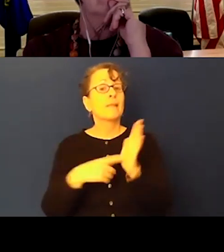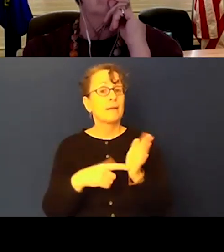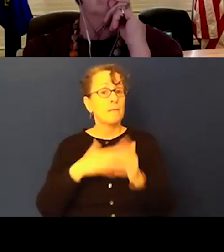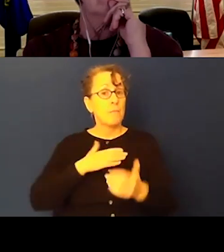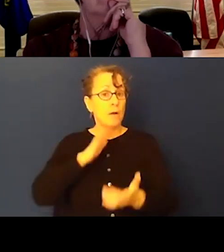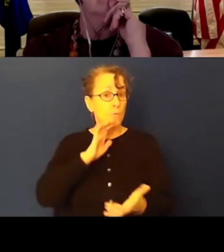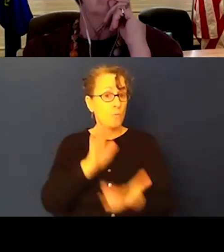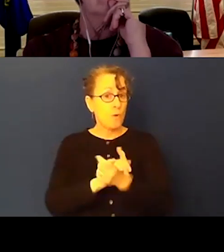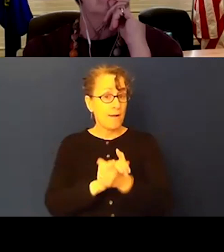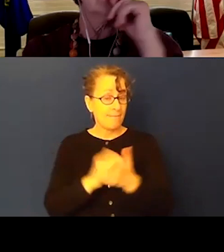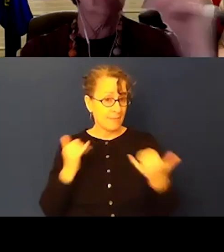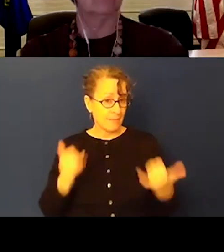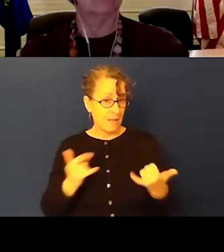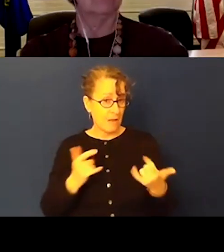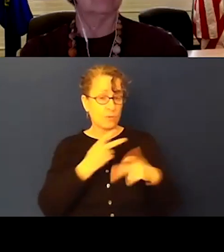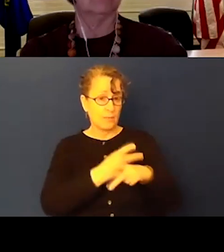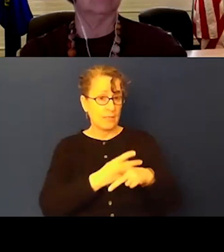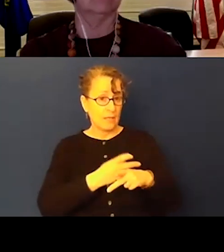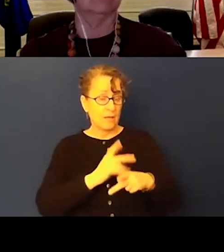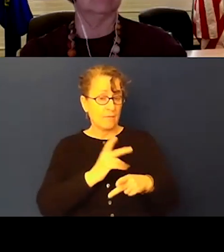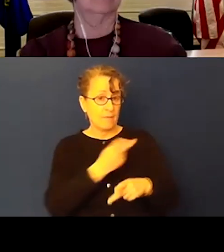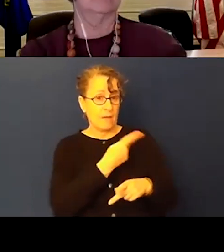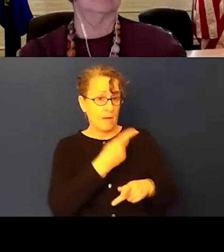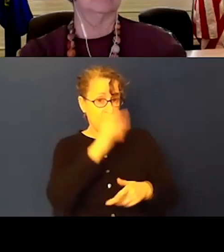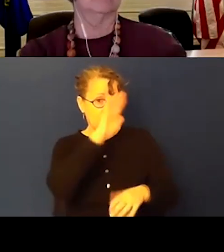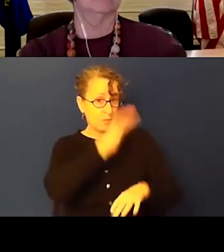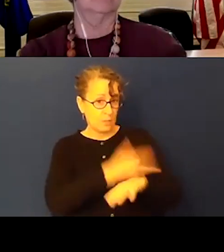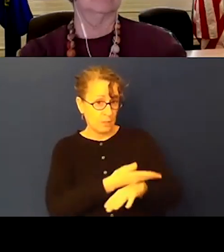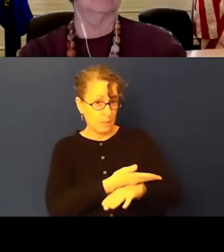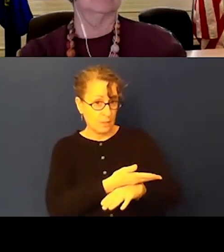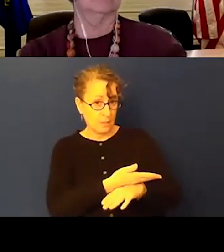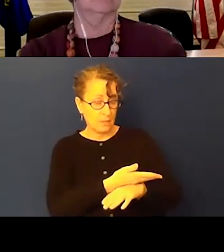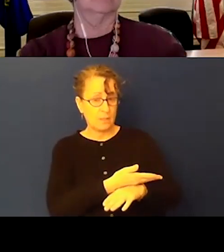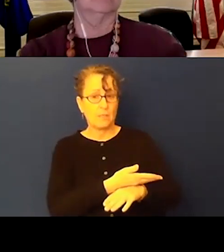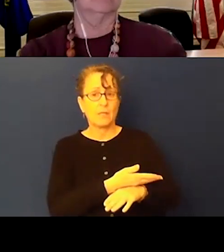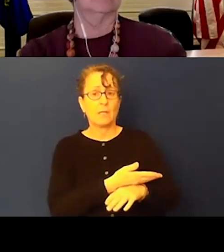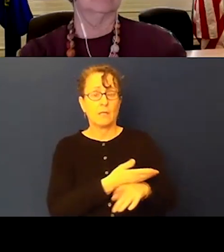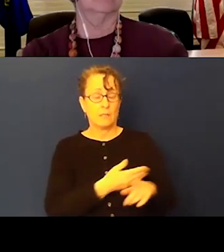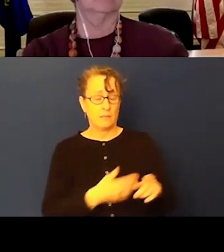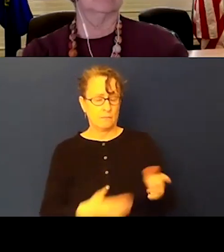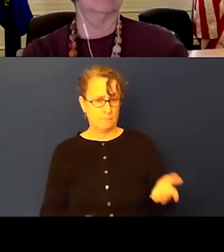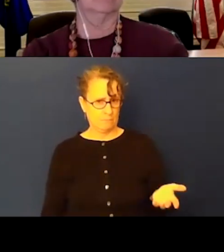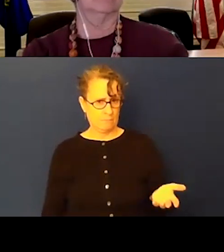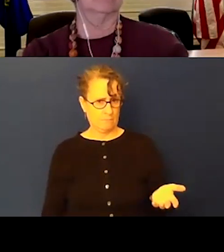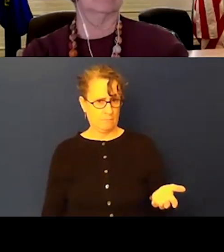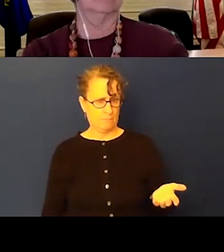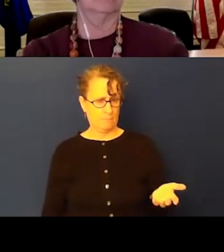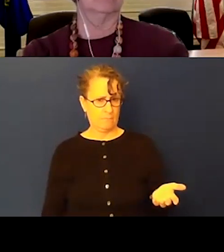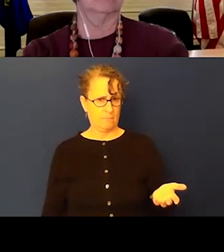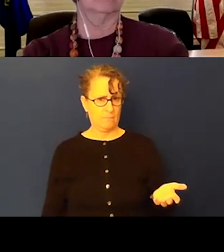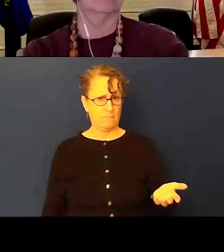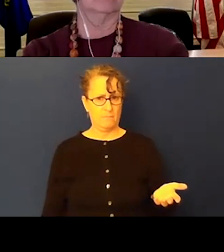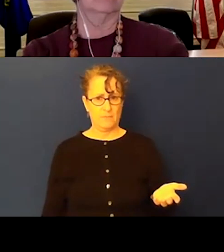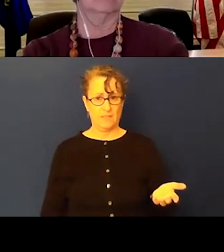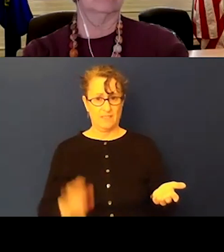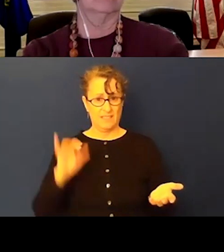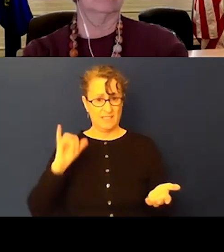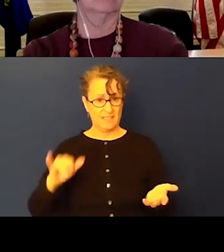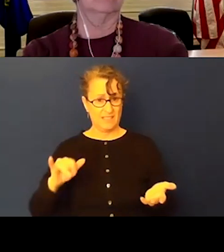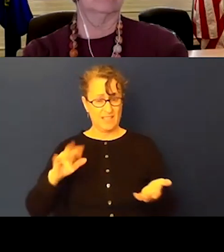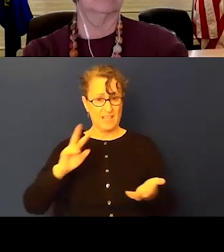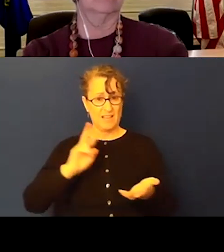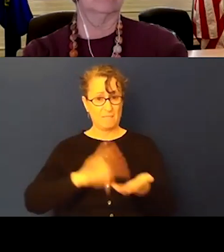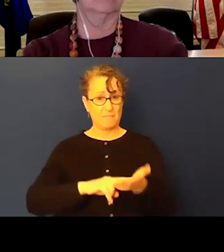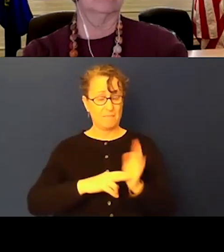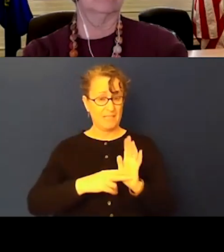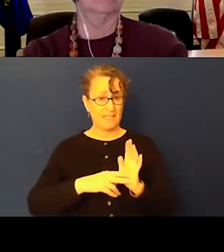of our son, but is it all right to apply the spirit of this to us going out to